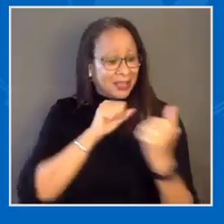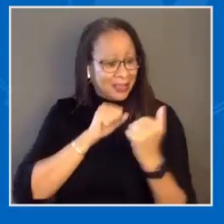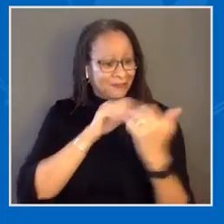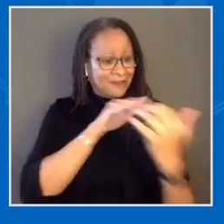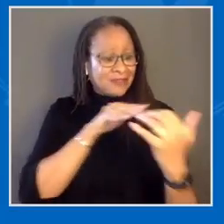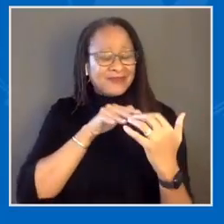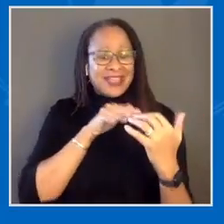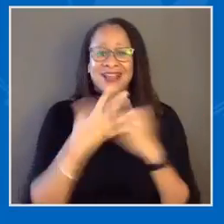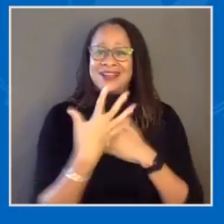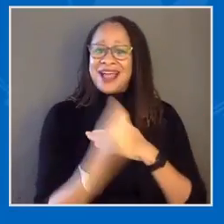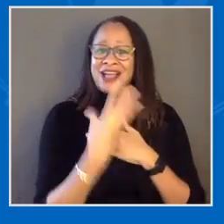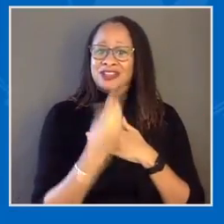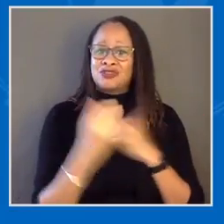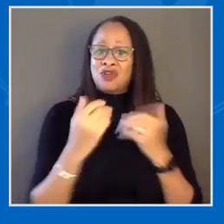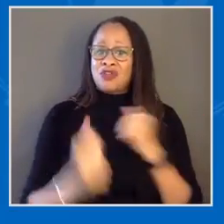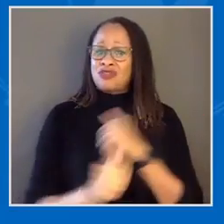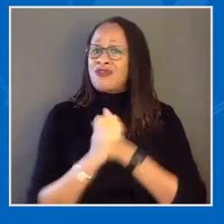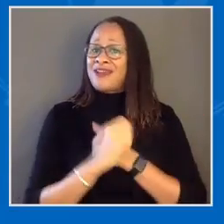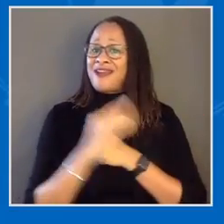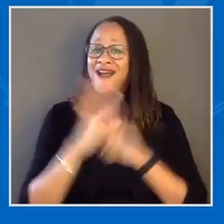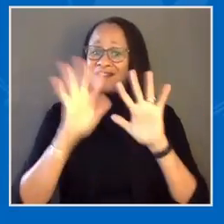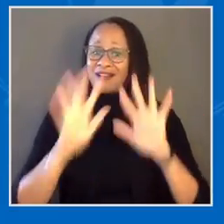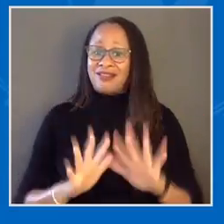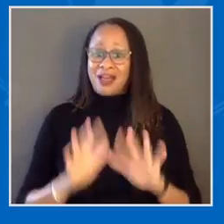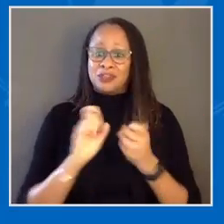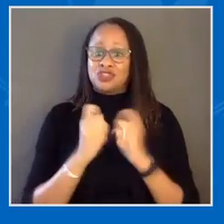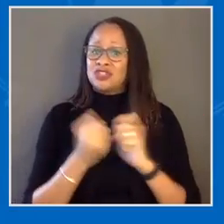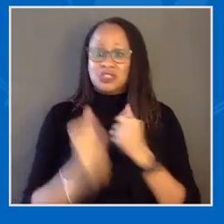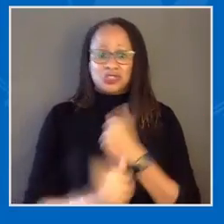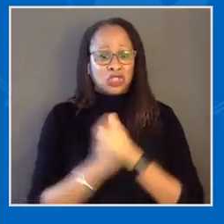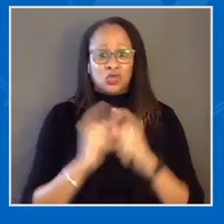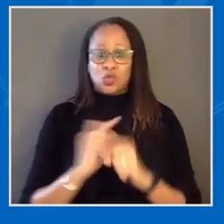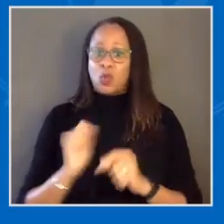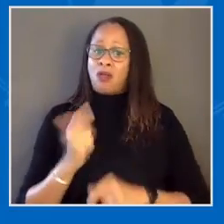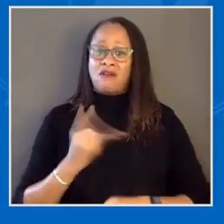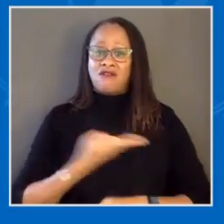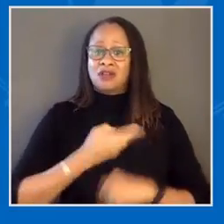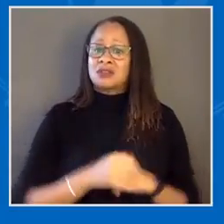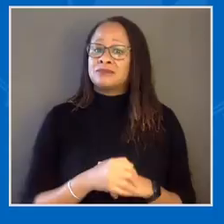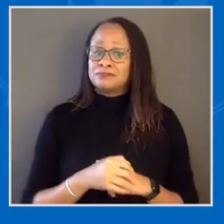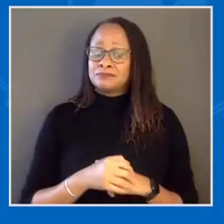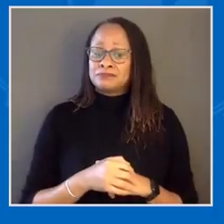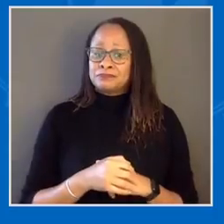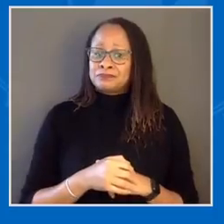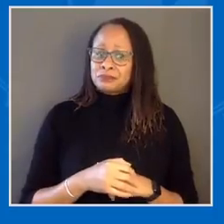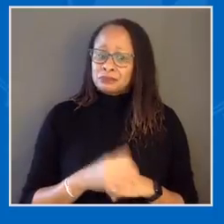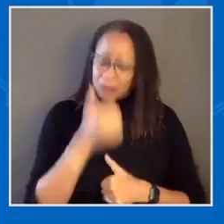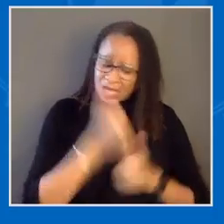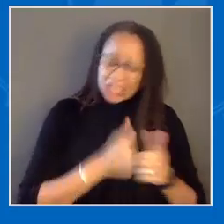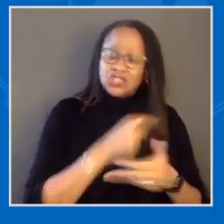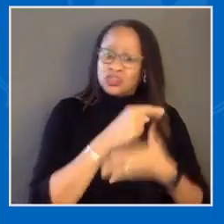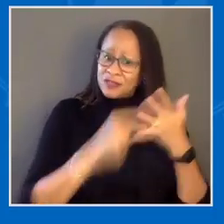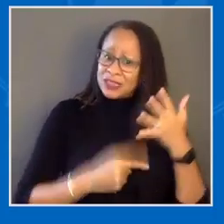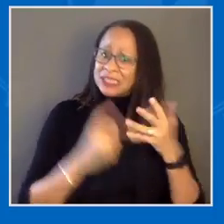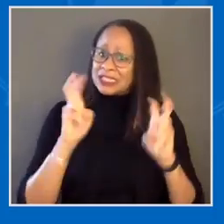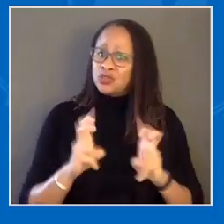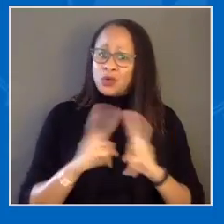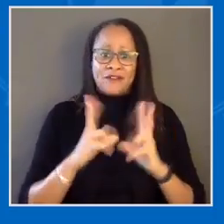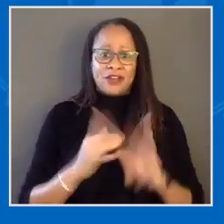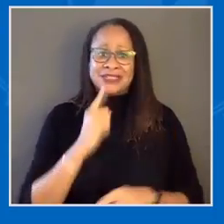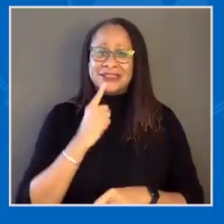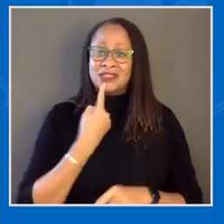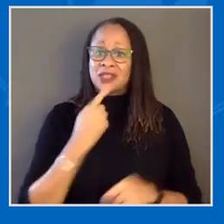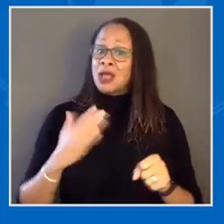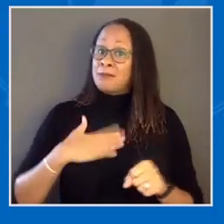of climate change that endangers us all. I take these issues very seriously. My whole career has